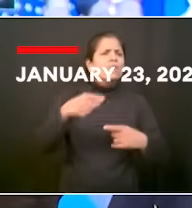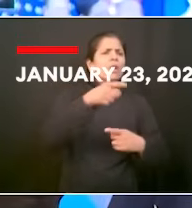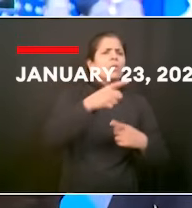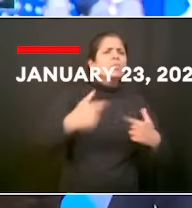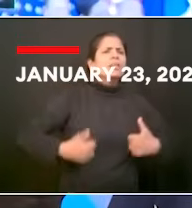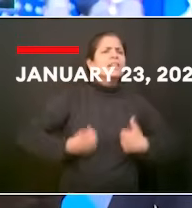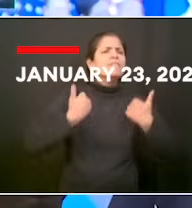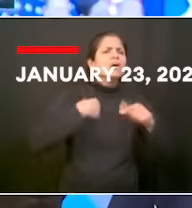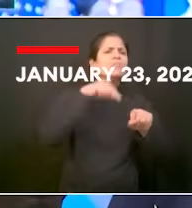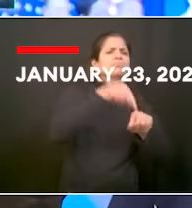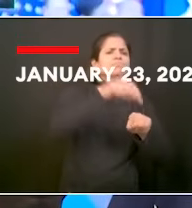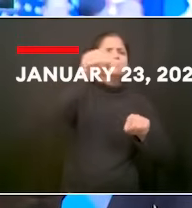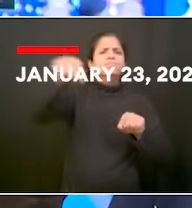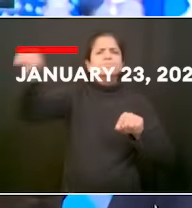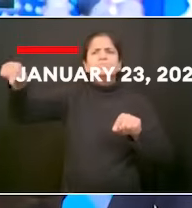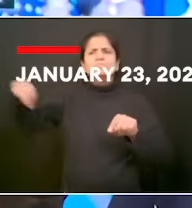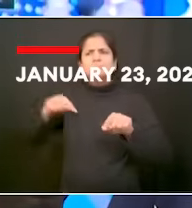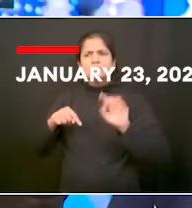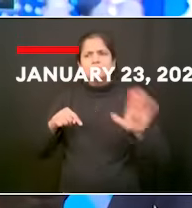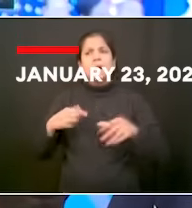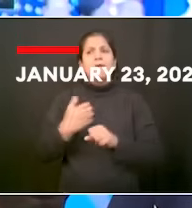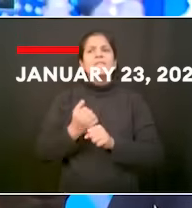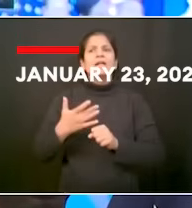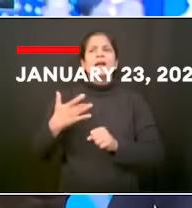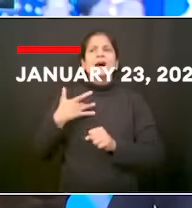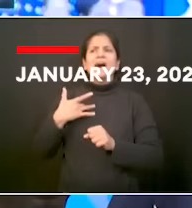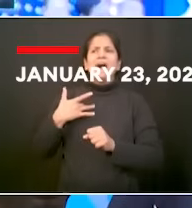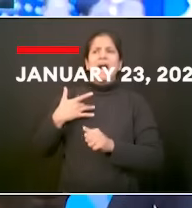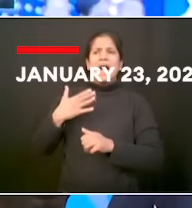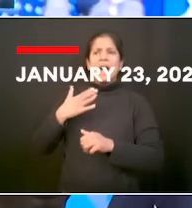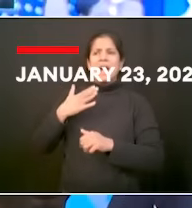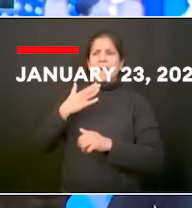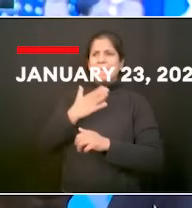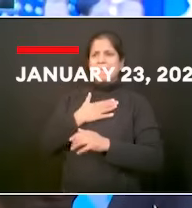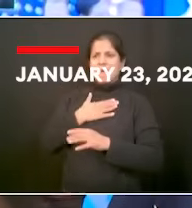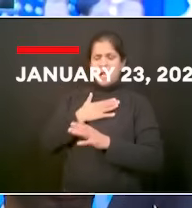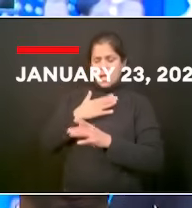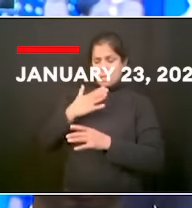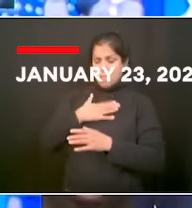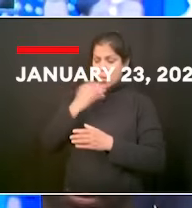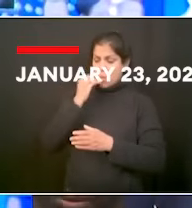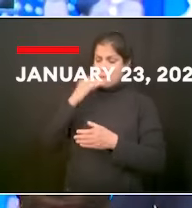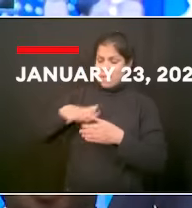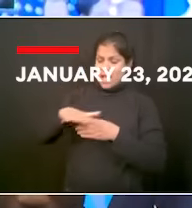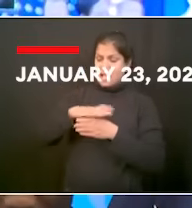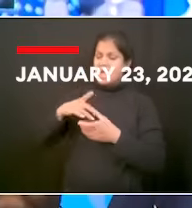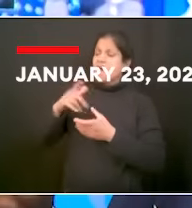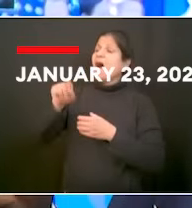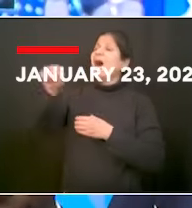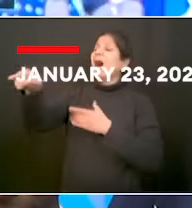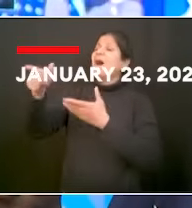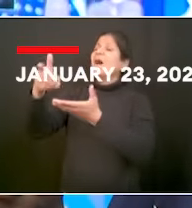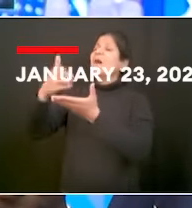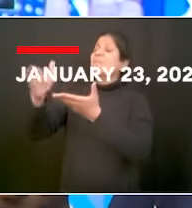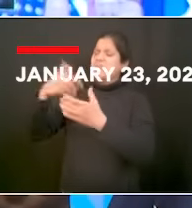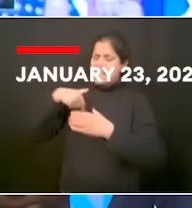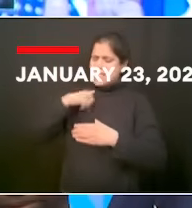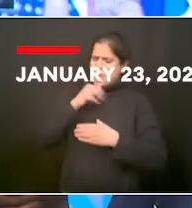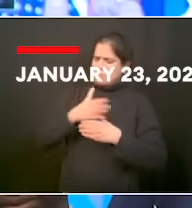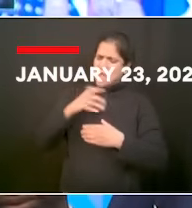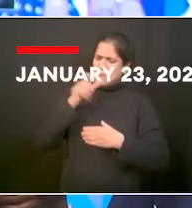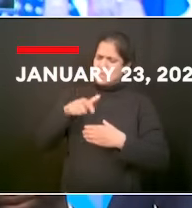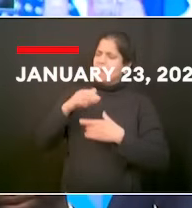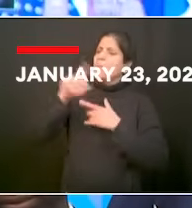service. You're going to receive the same level of service across the city. And I think the other portion of this is we're talking about, with